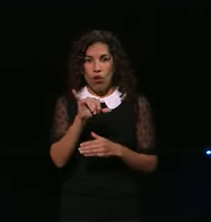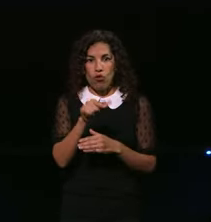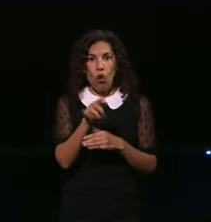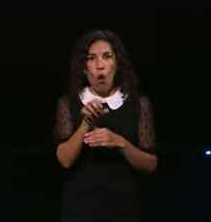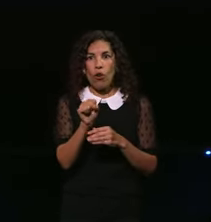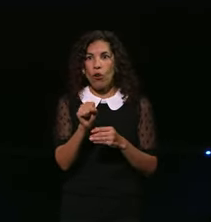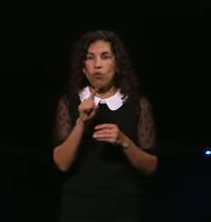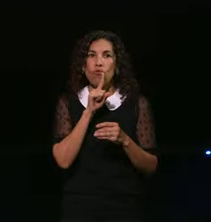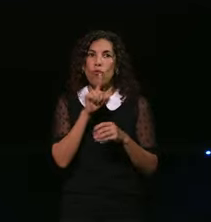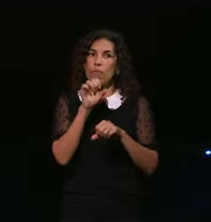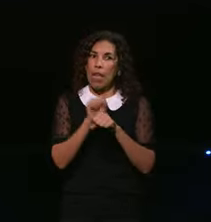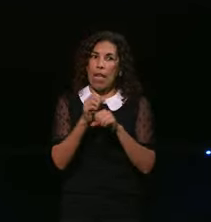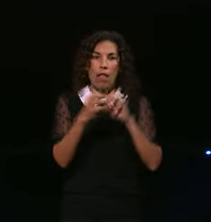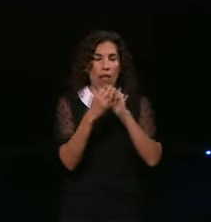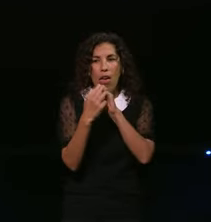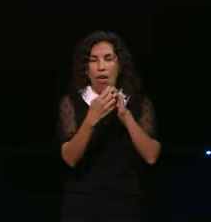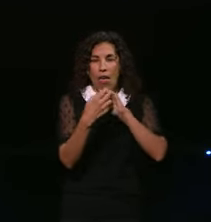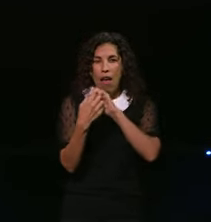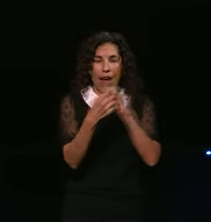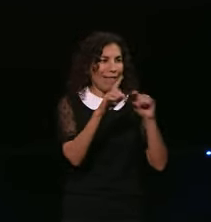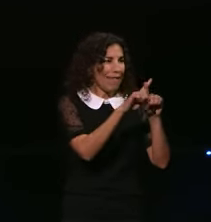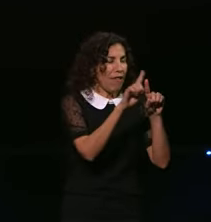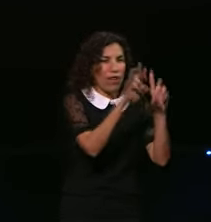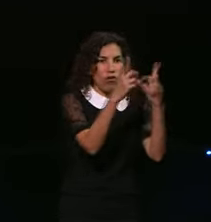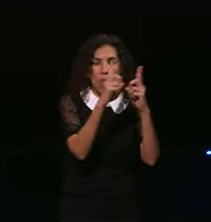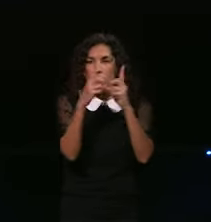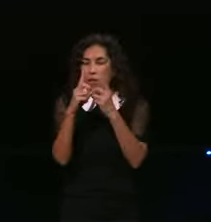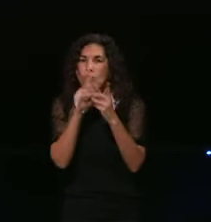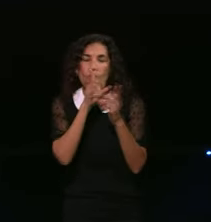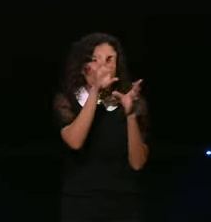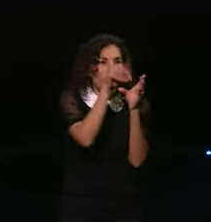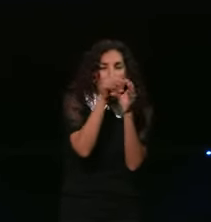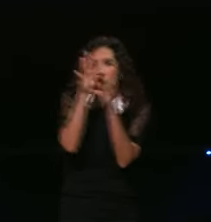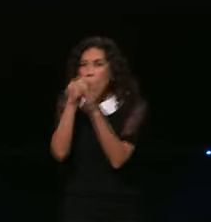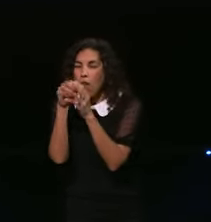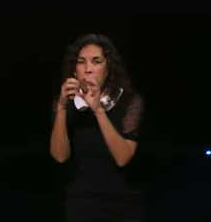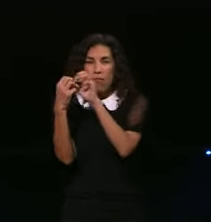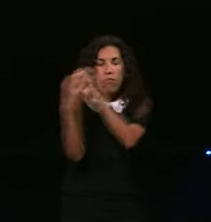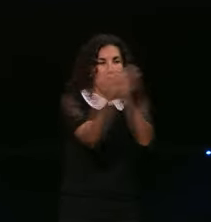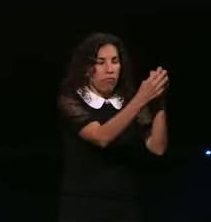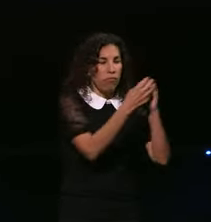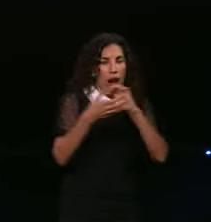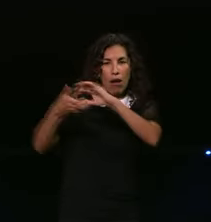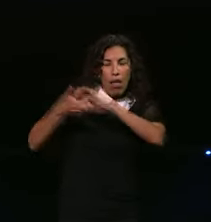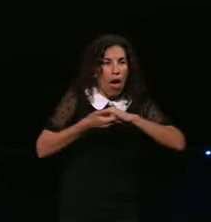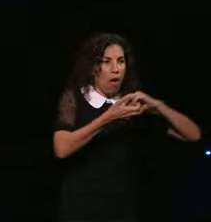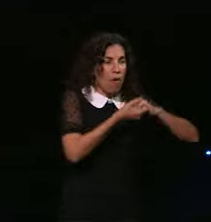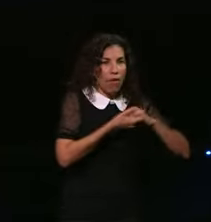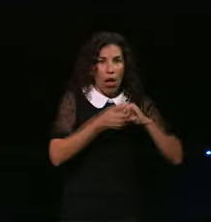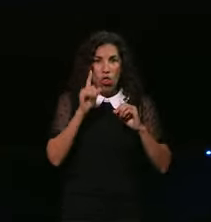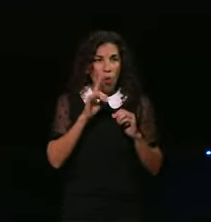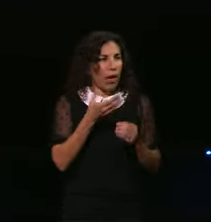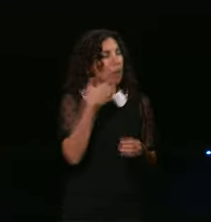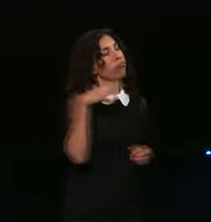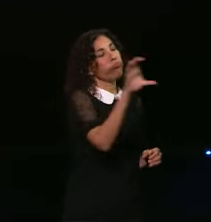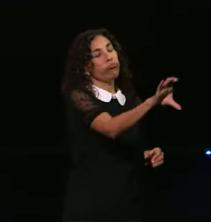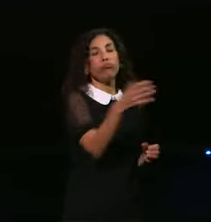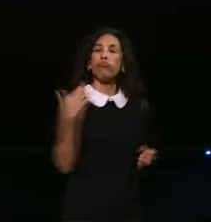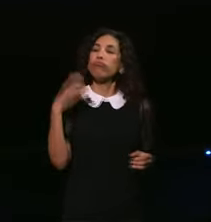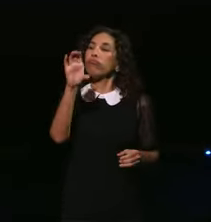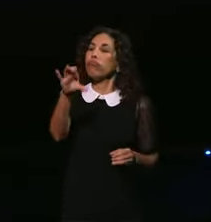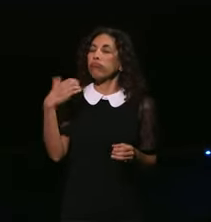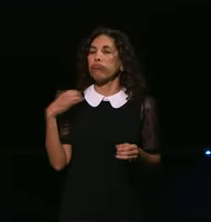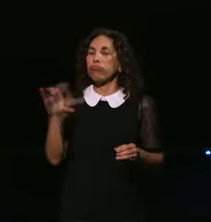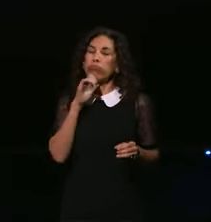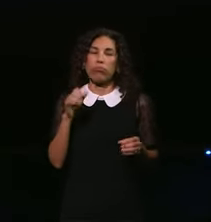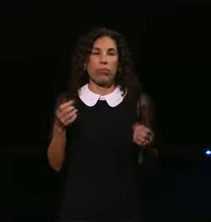he really collaborates with all of the departments in a very intimate way. I feel like he doesn't delegate. He doesn't say, okay, I'm not